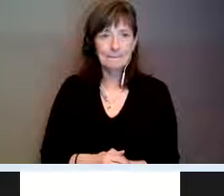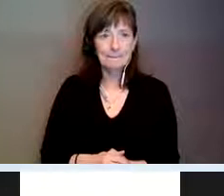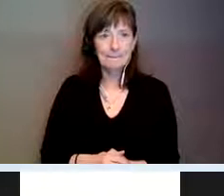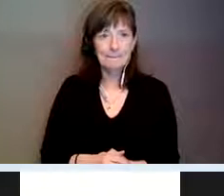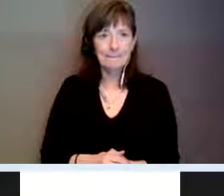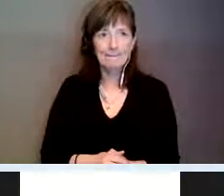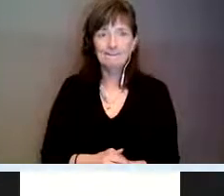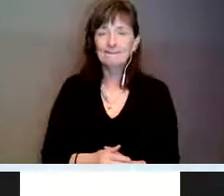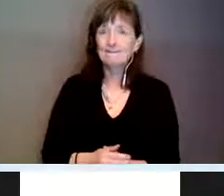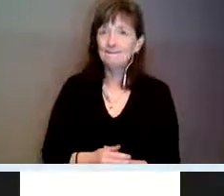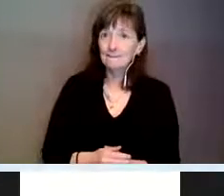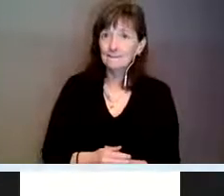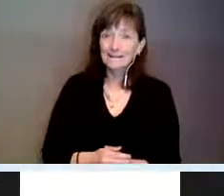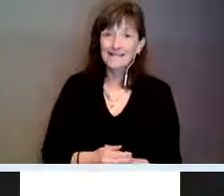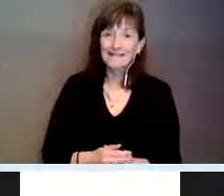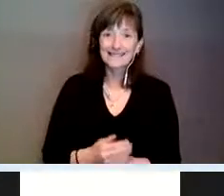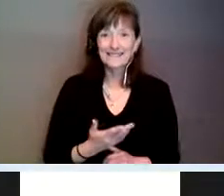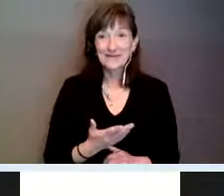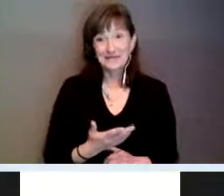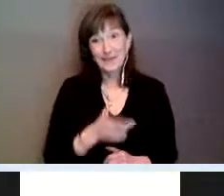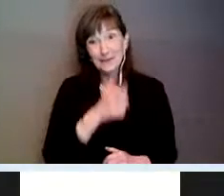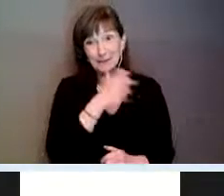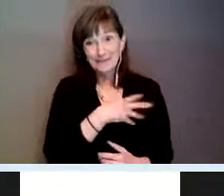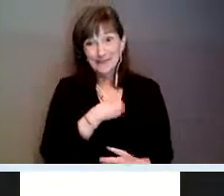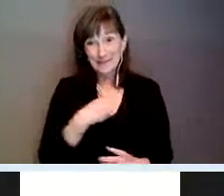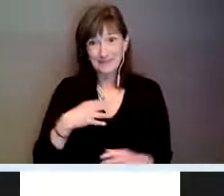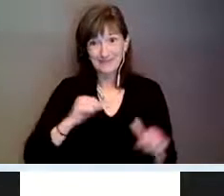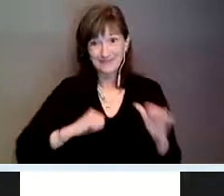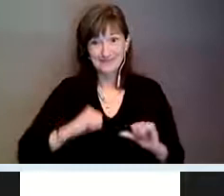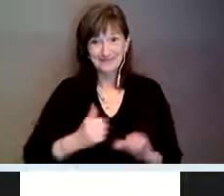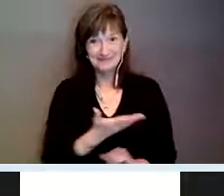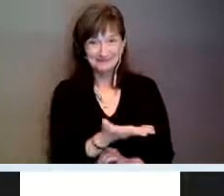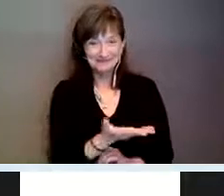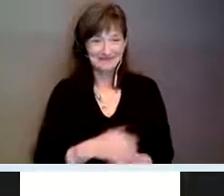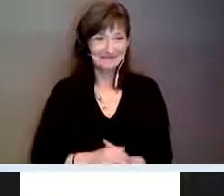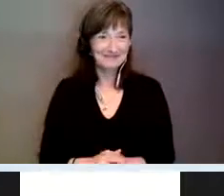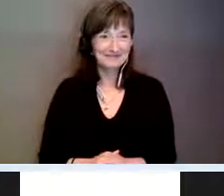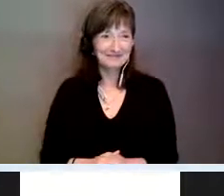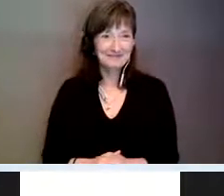We end up with, here's our cast. And there